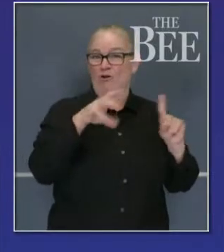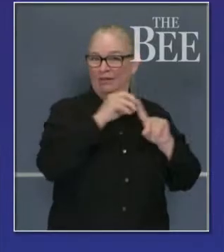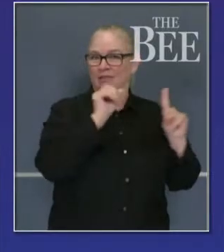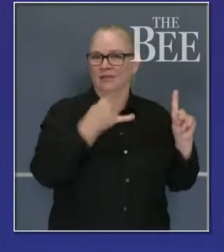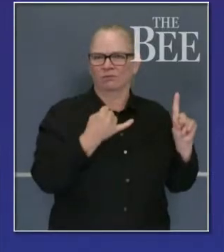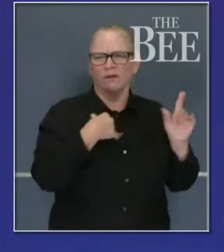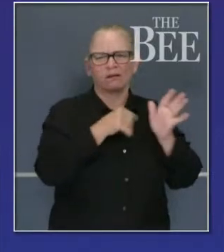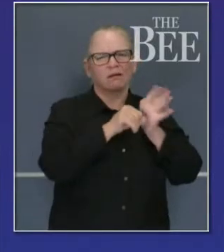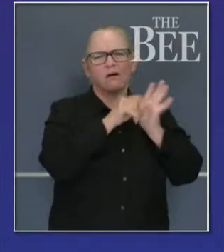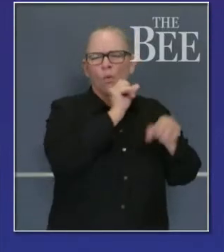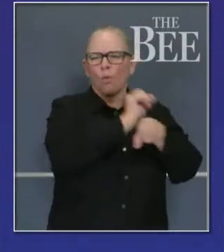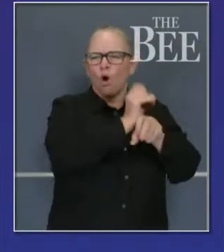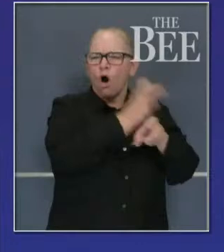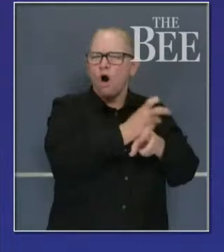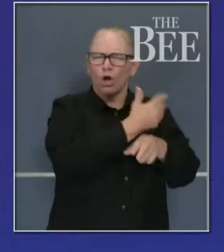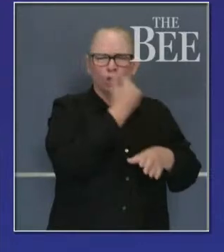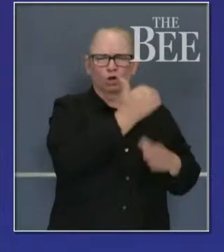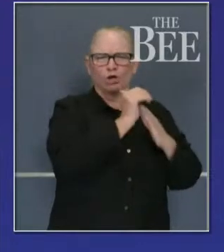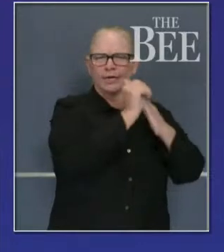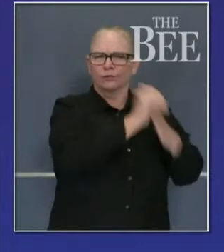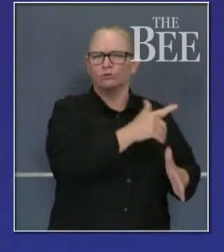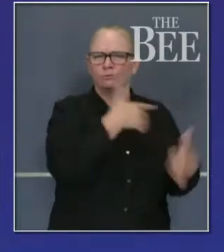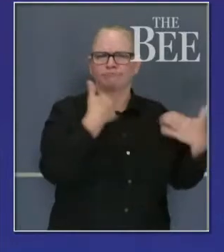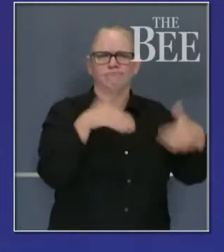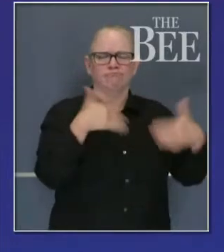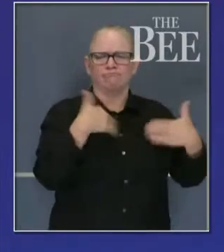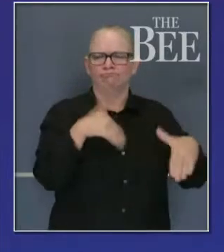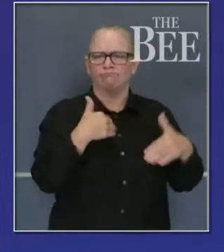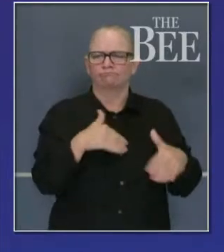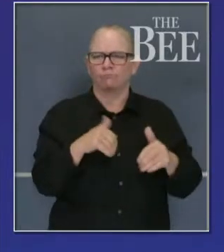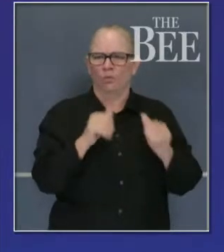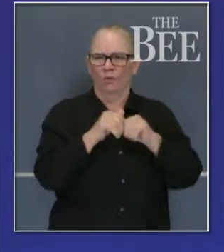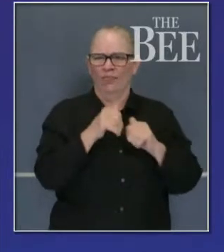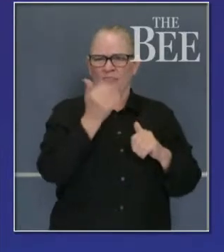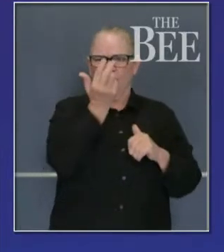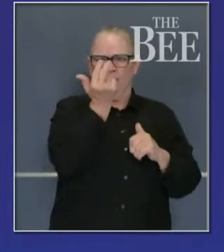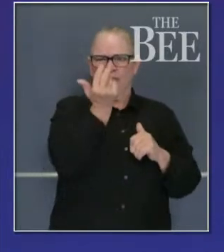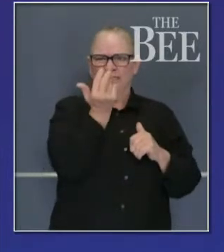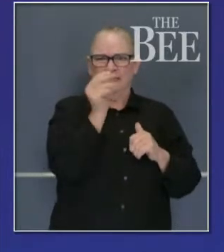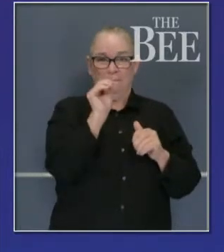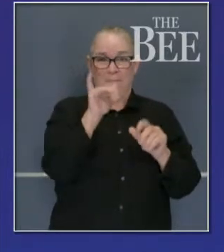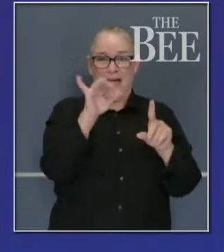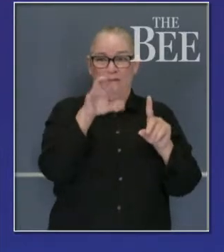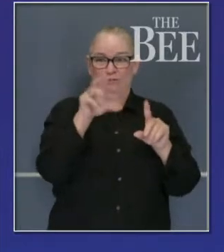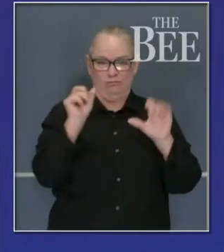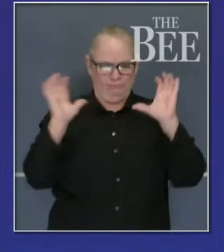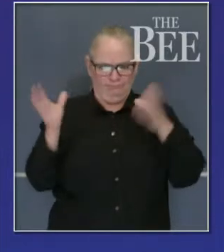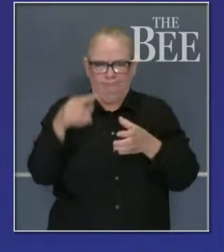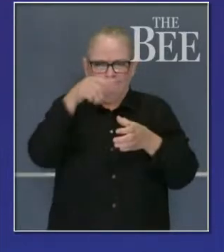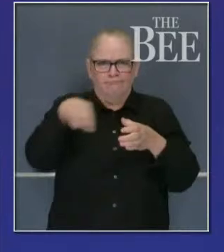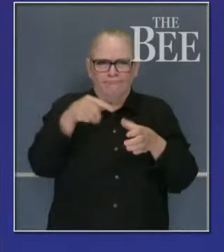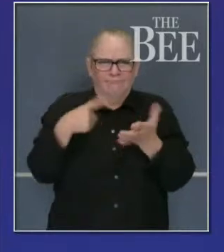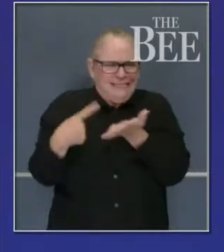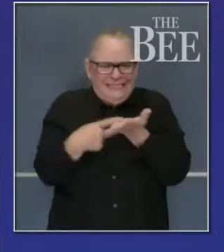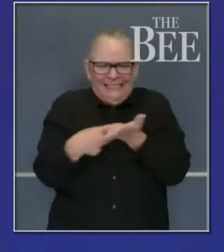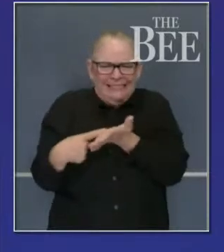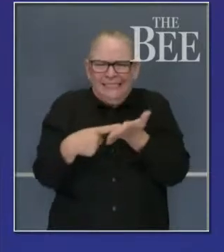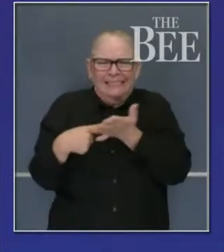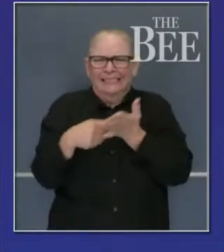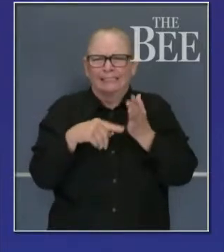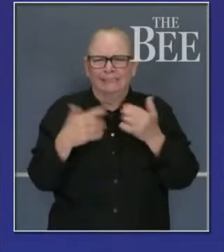leadership, working with the big 13 mayors as he is now chair of that organization. He has